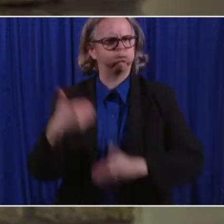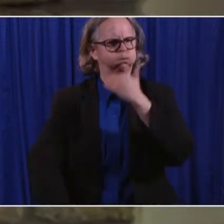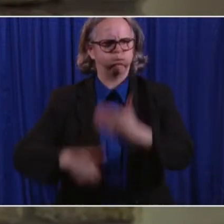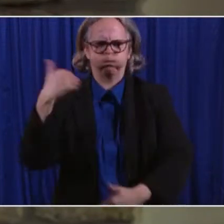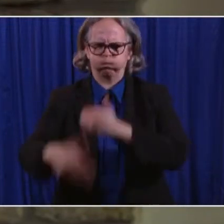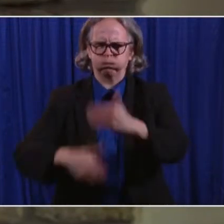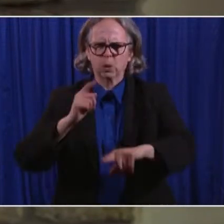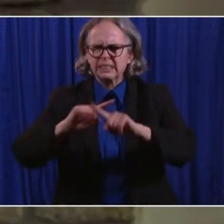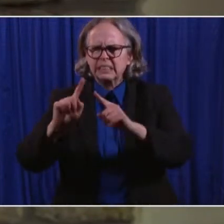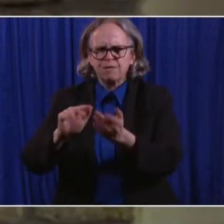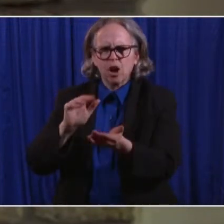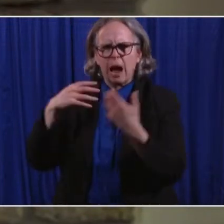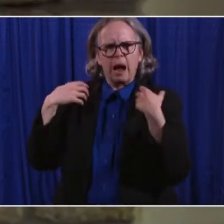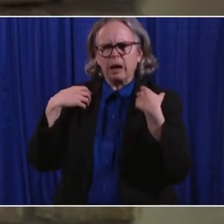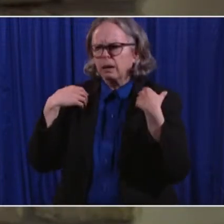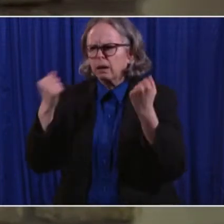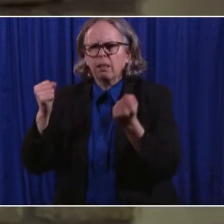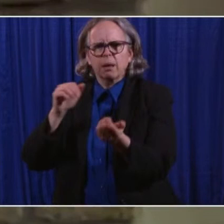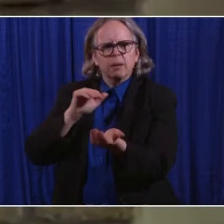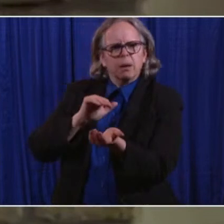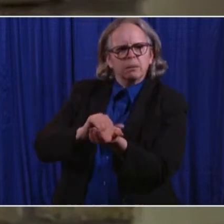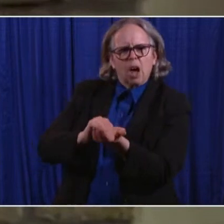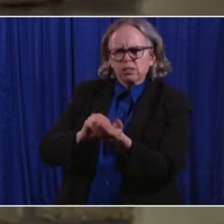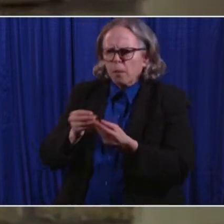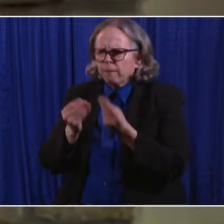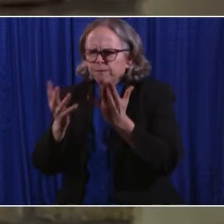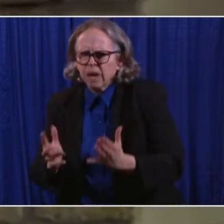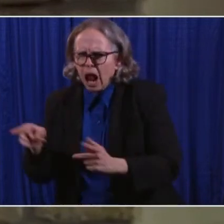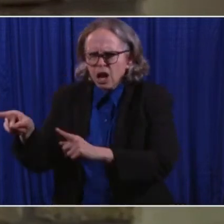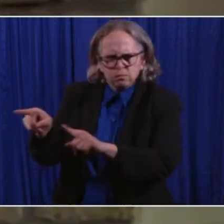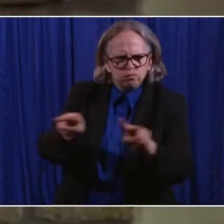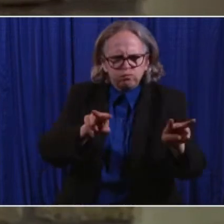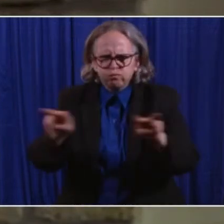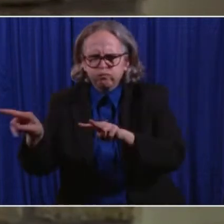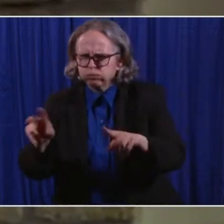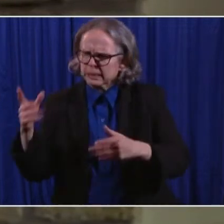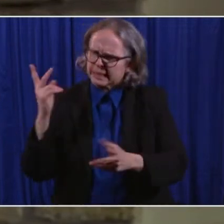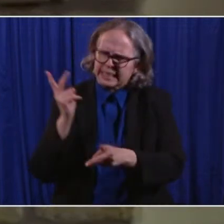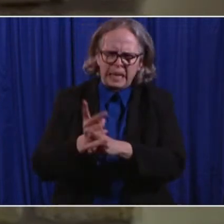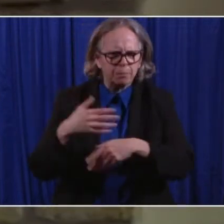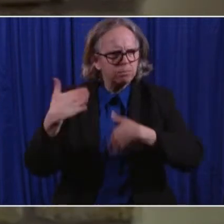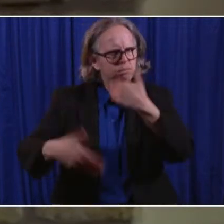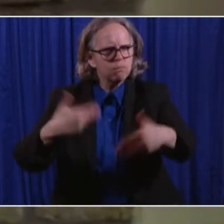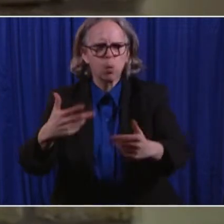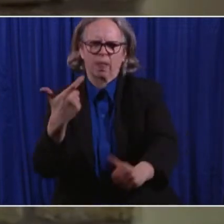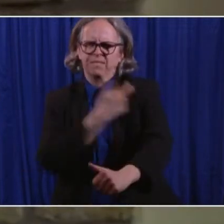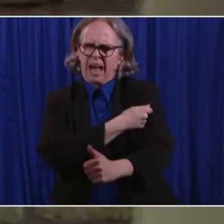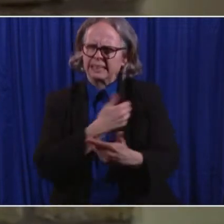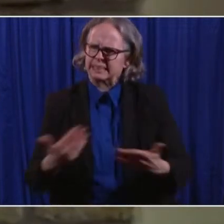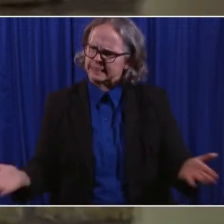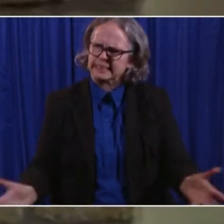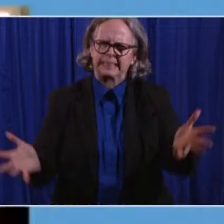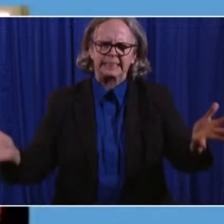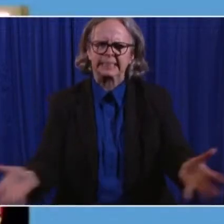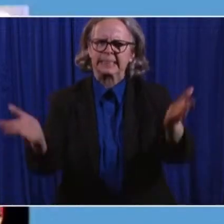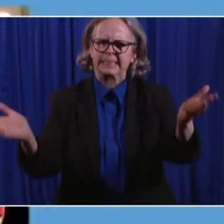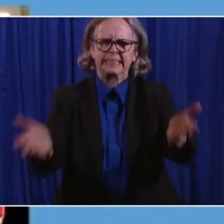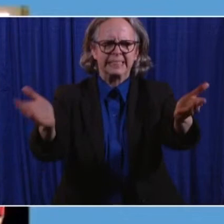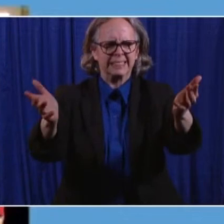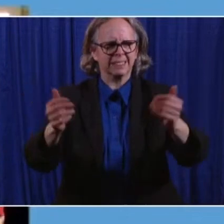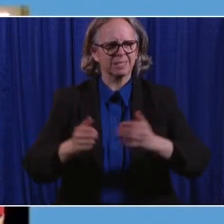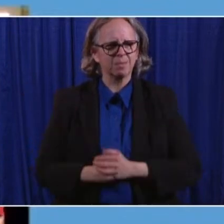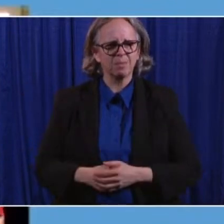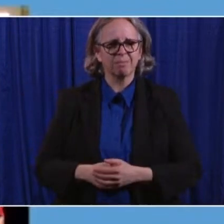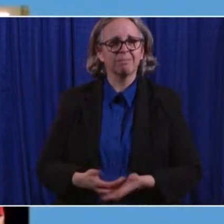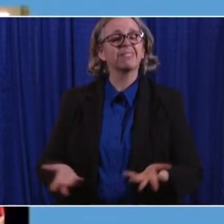sites starting to be filled up. I continue visits around Ohio. This